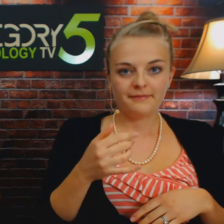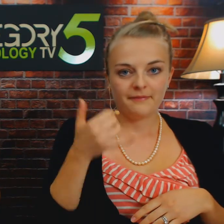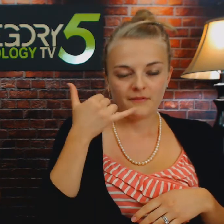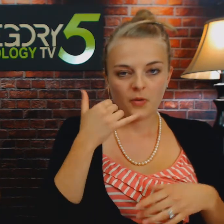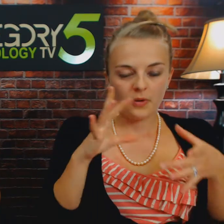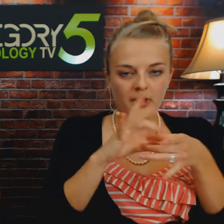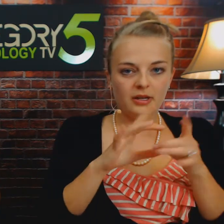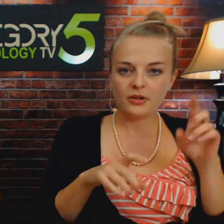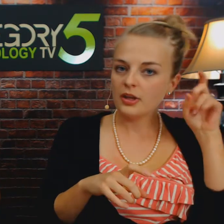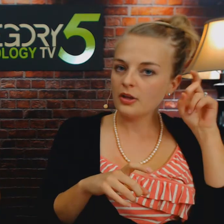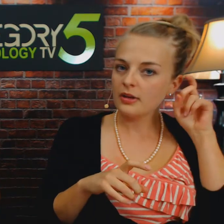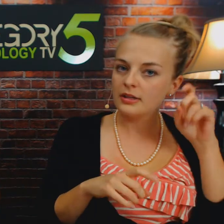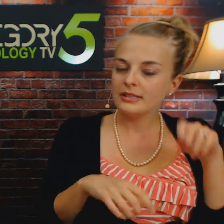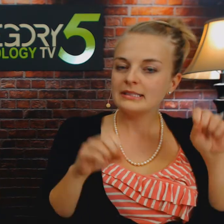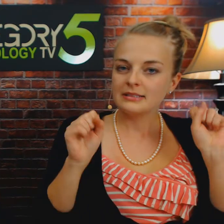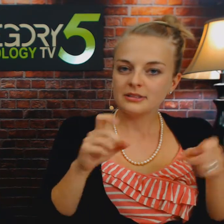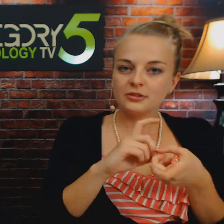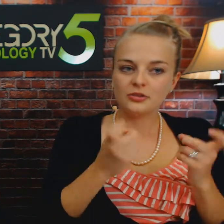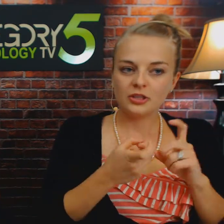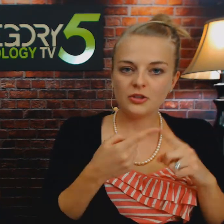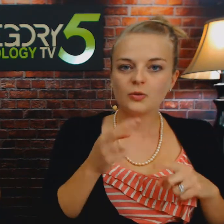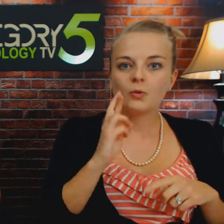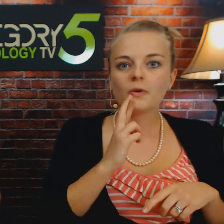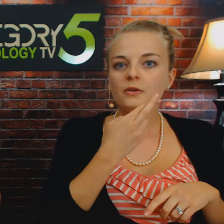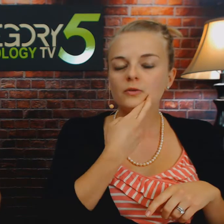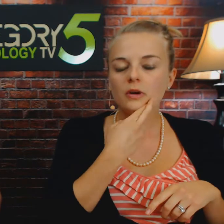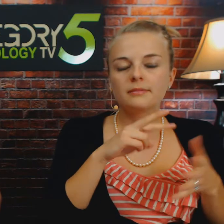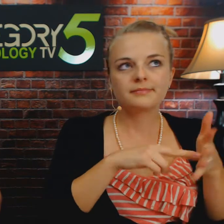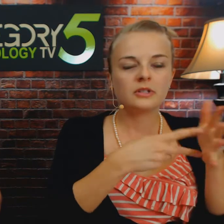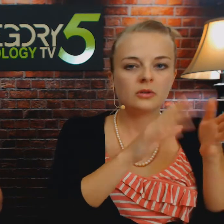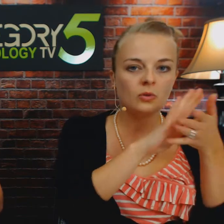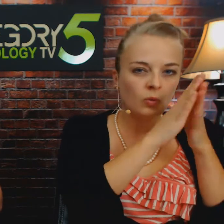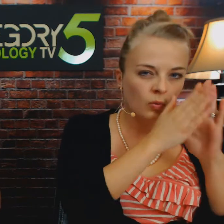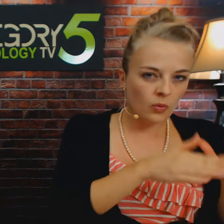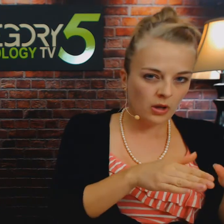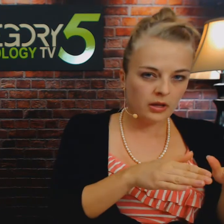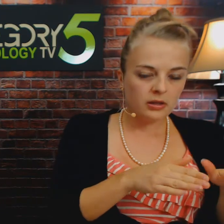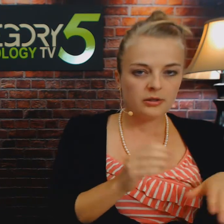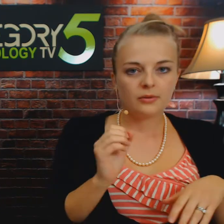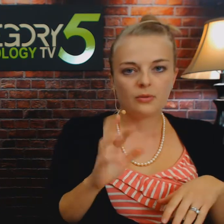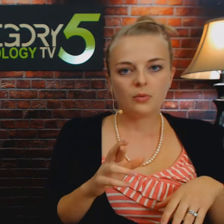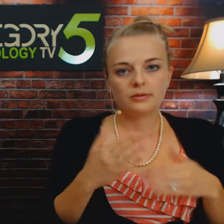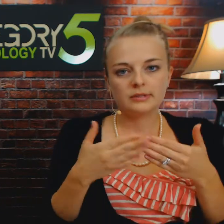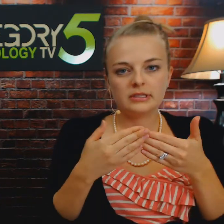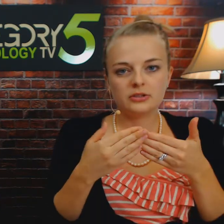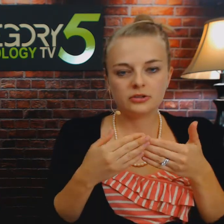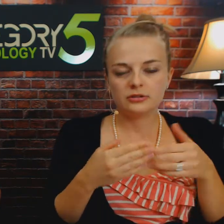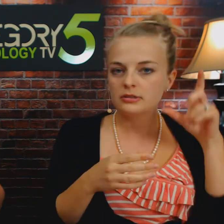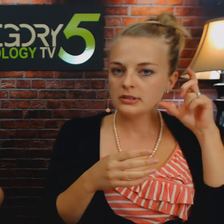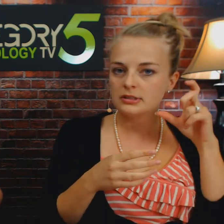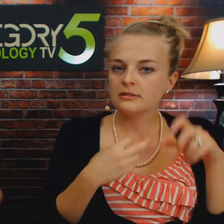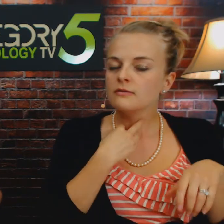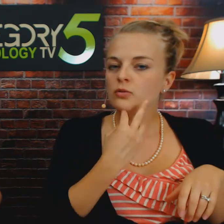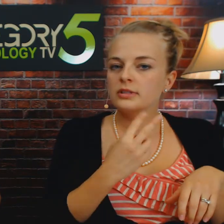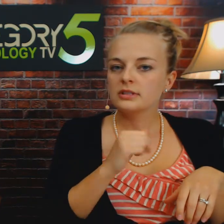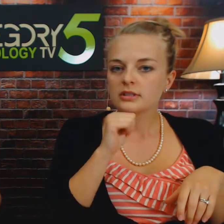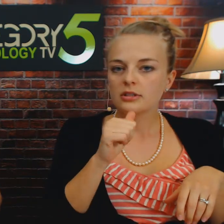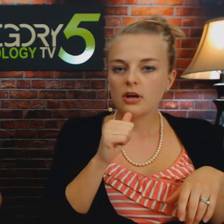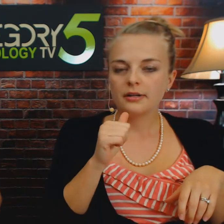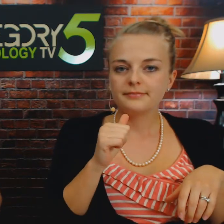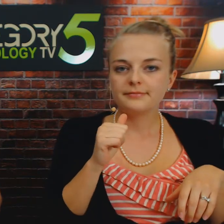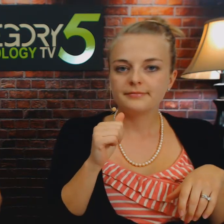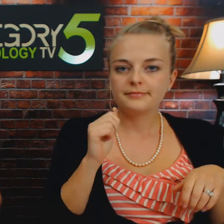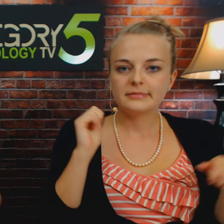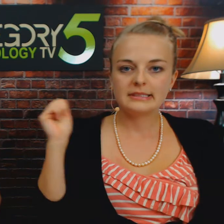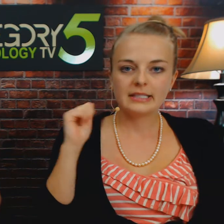restaurant, I can actually set it to a restaurant environment and be able to zone in on certain frequencies or remove certain frequencies. I